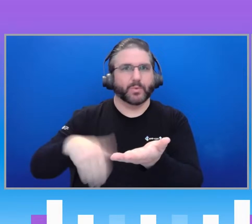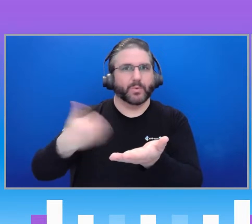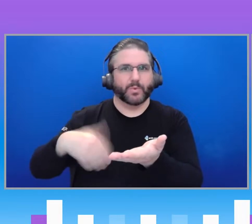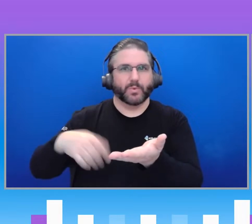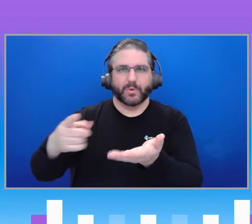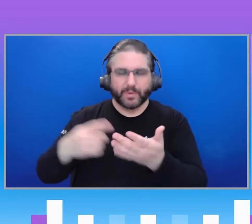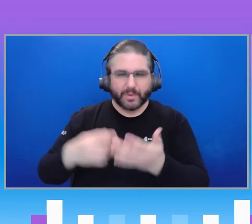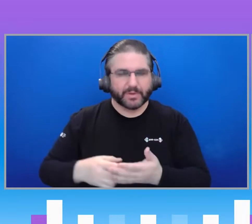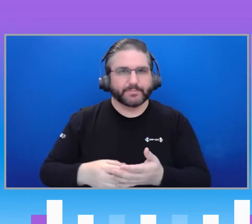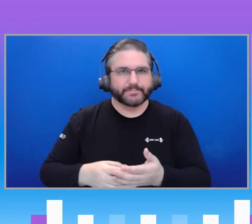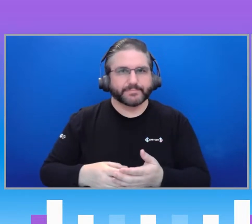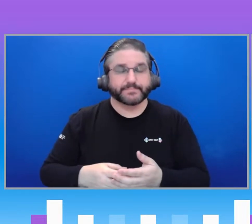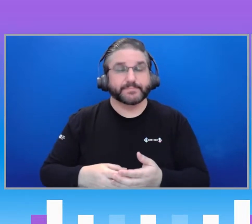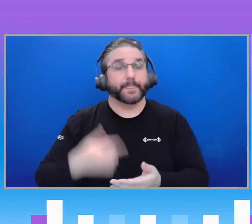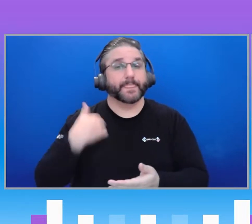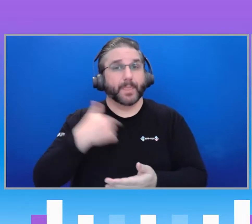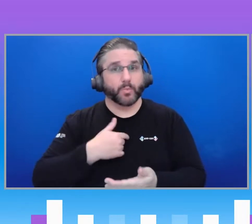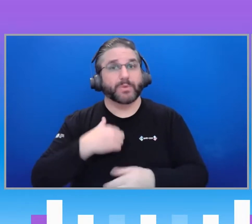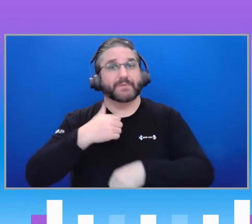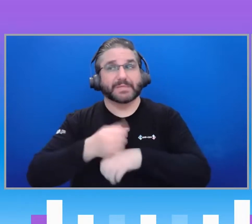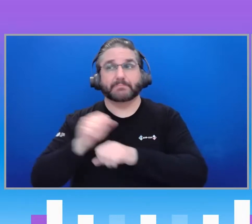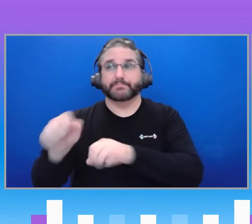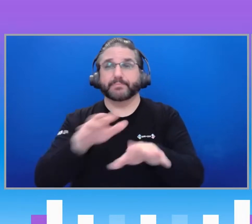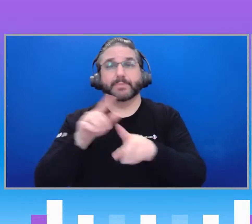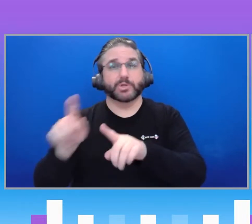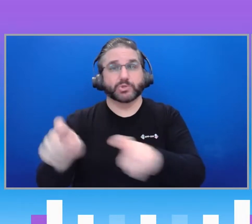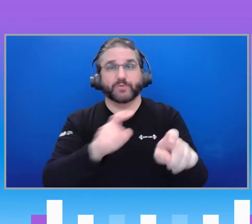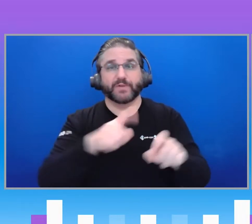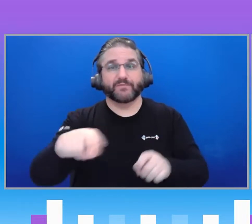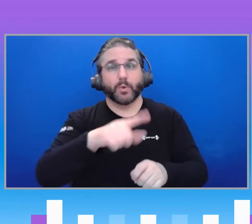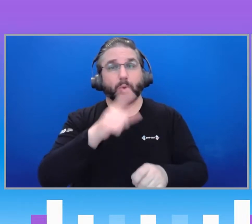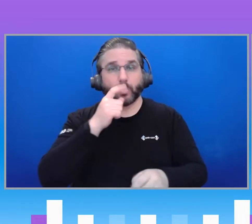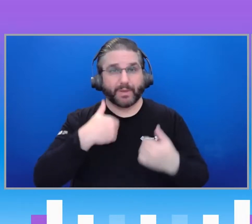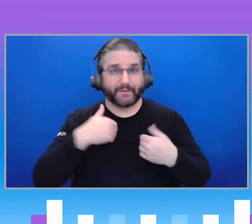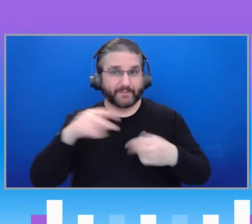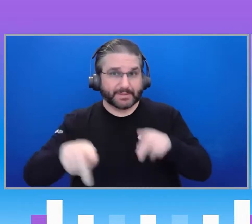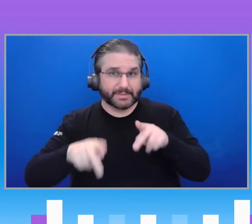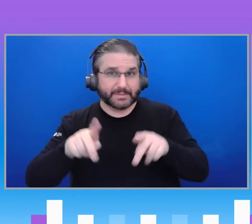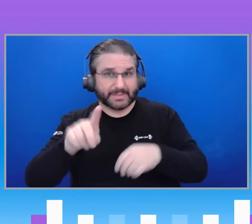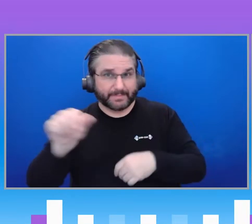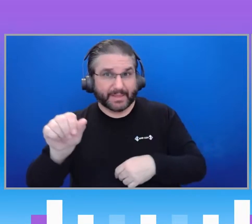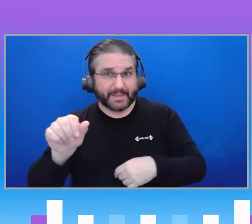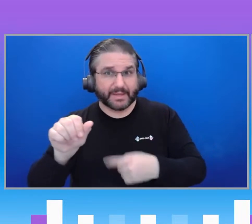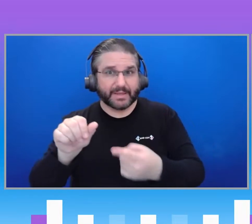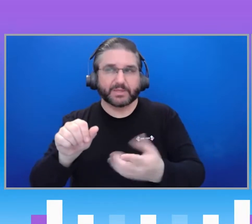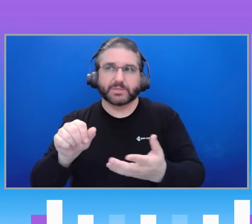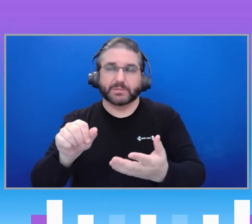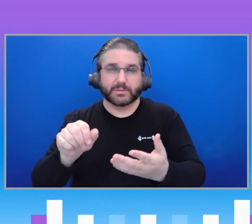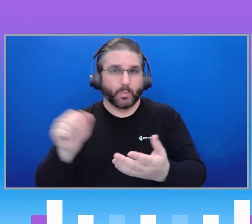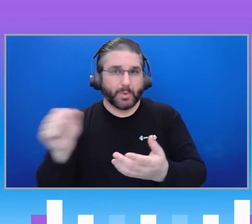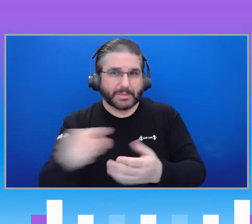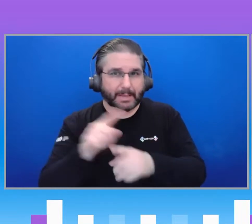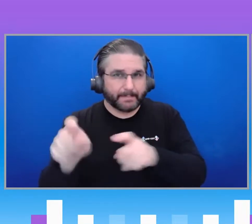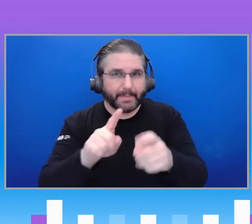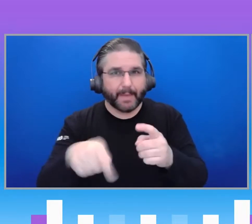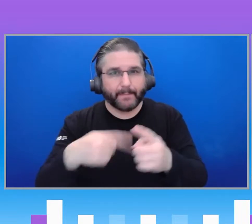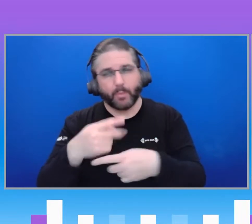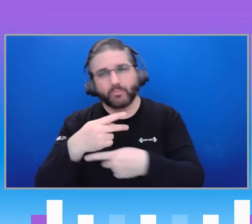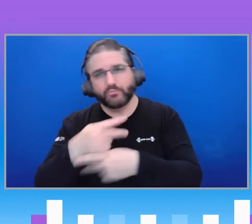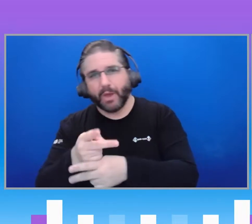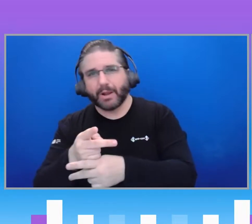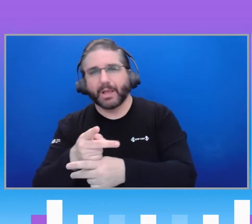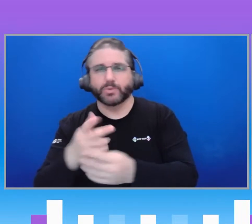run surveys among persons with disabilities on certain products and the accessibility barriers that they